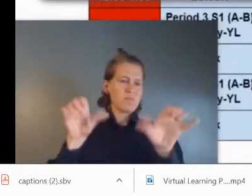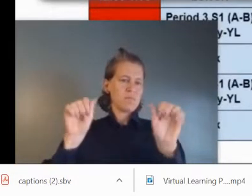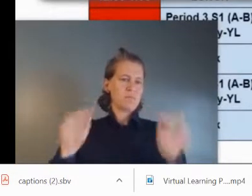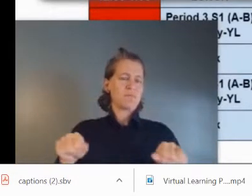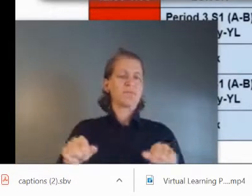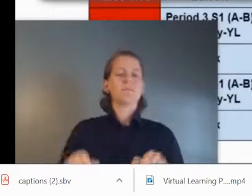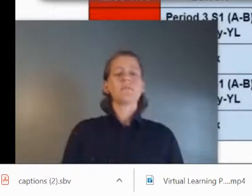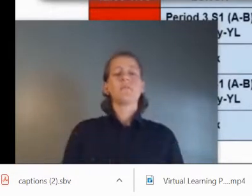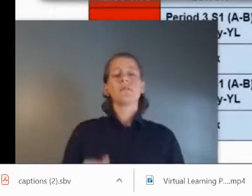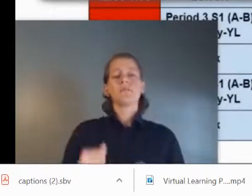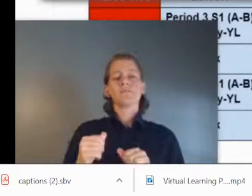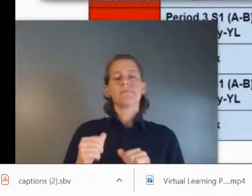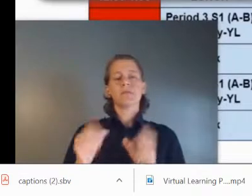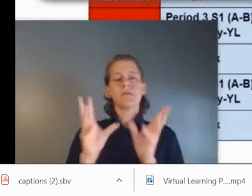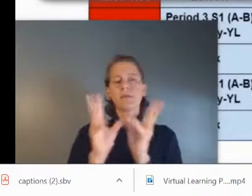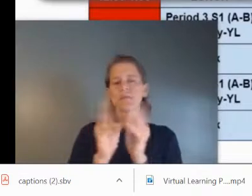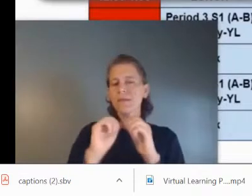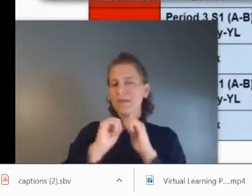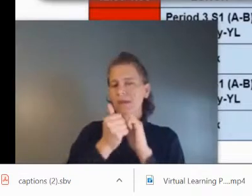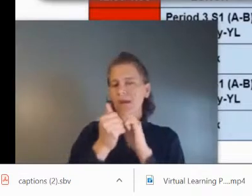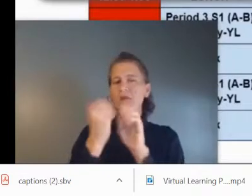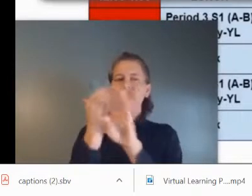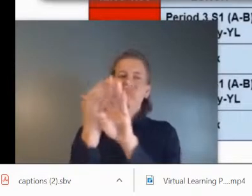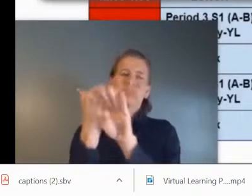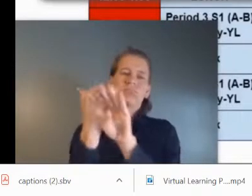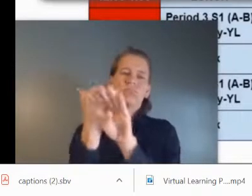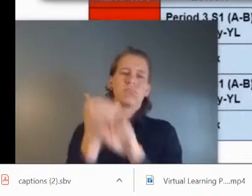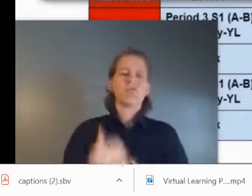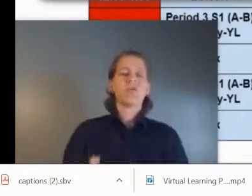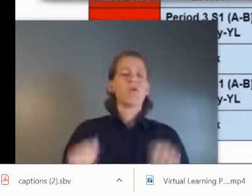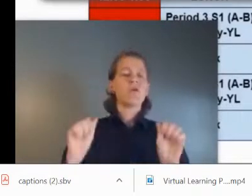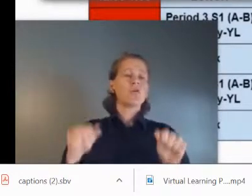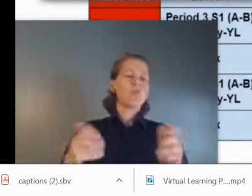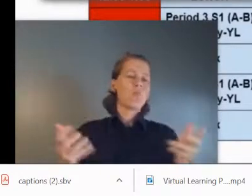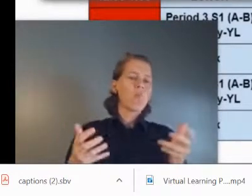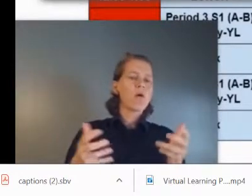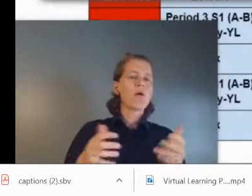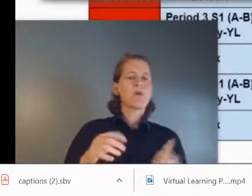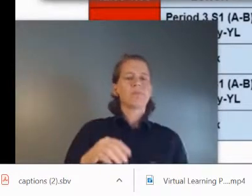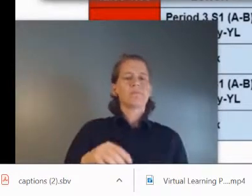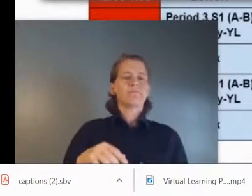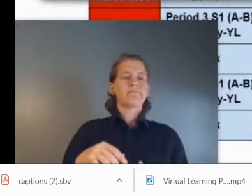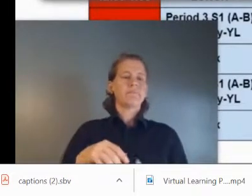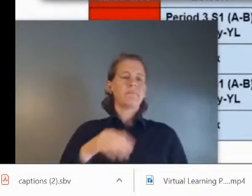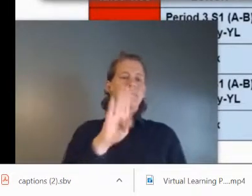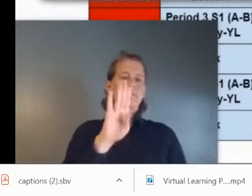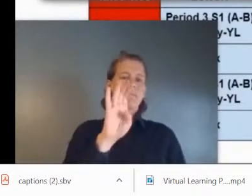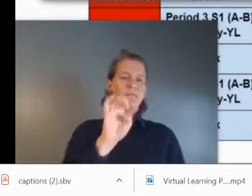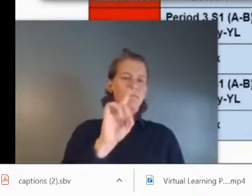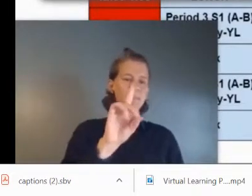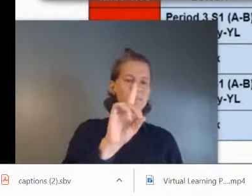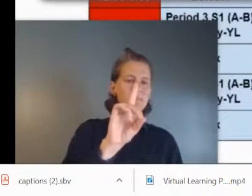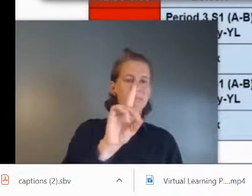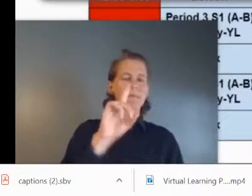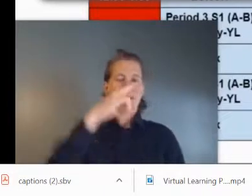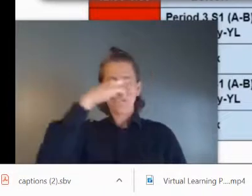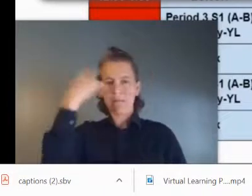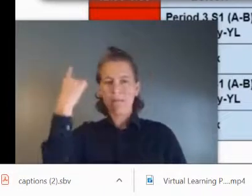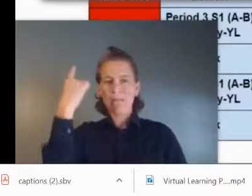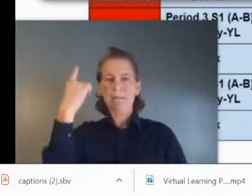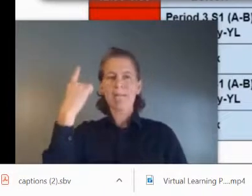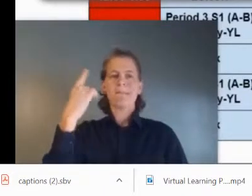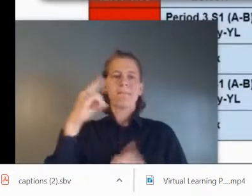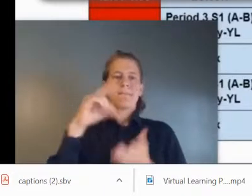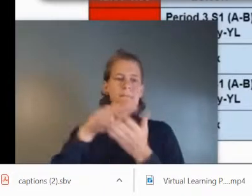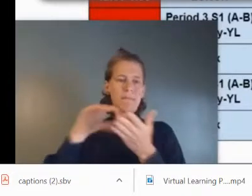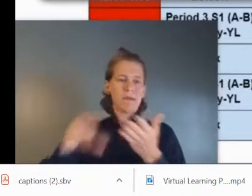conferences, and examples of these activities include marching band, Black Student Union, National Honor Society, Student Government